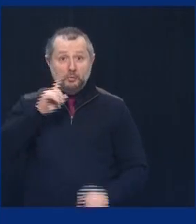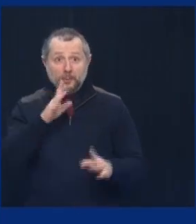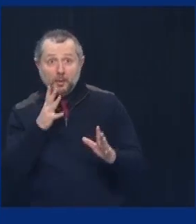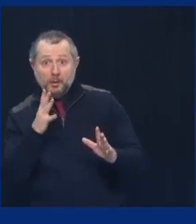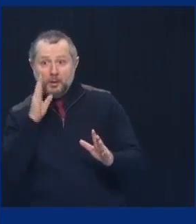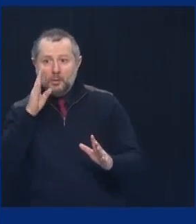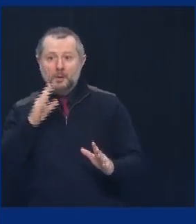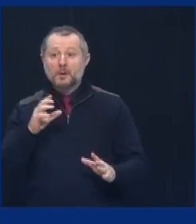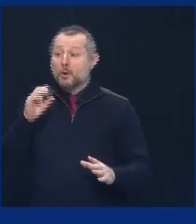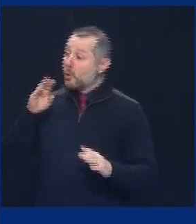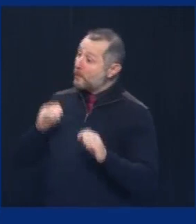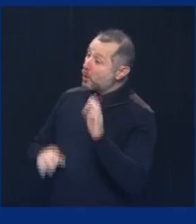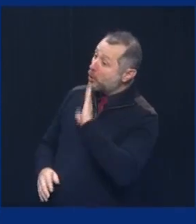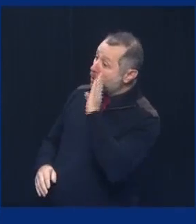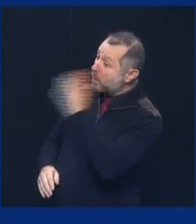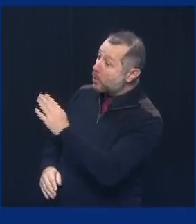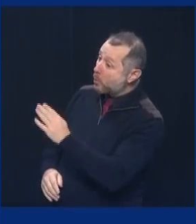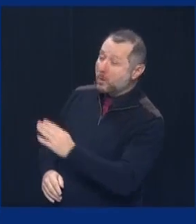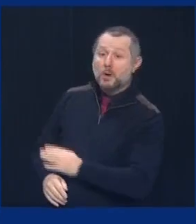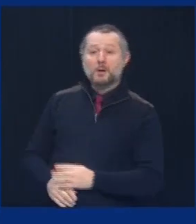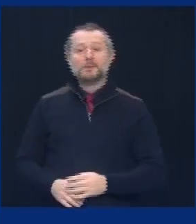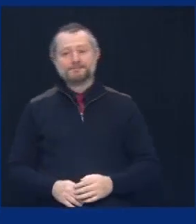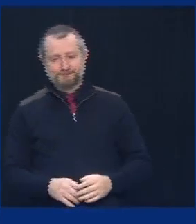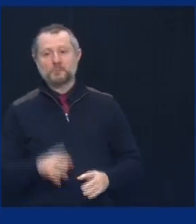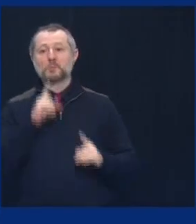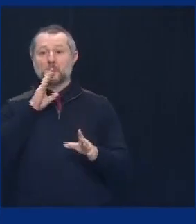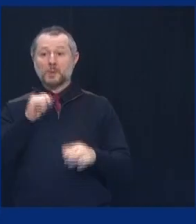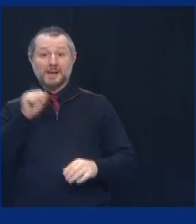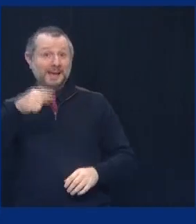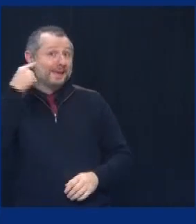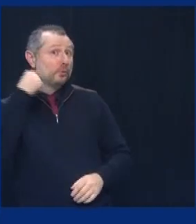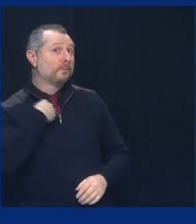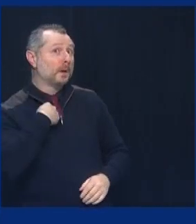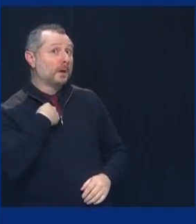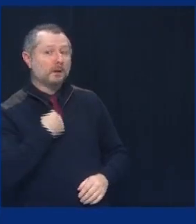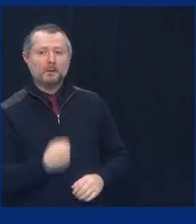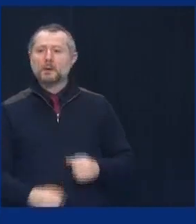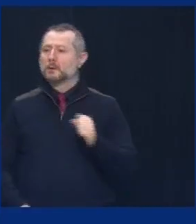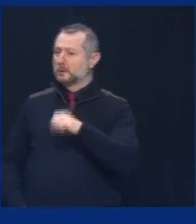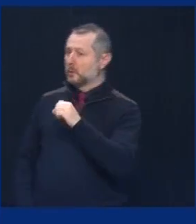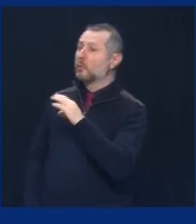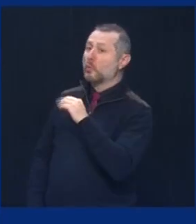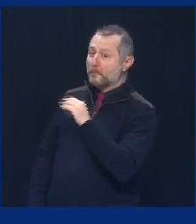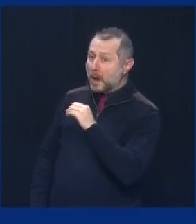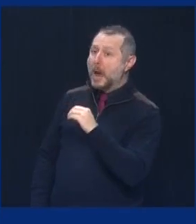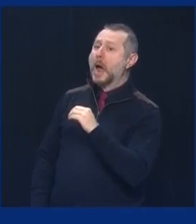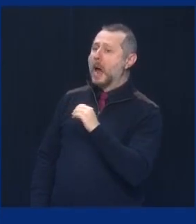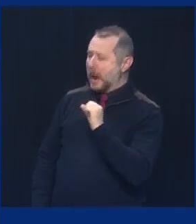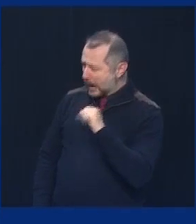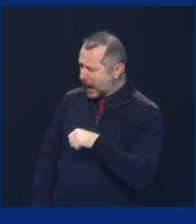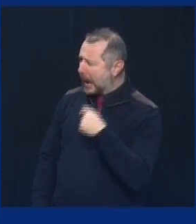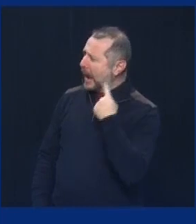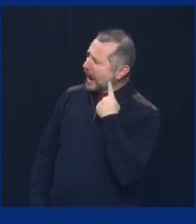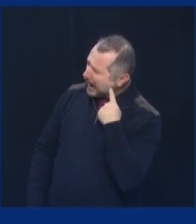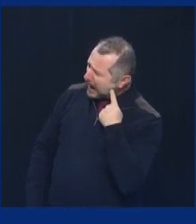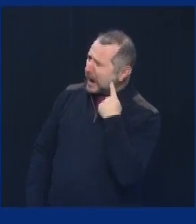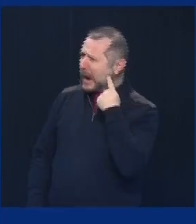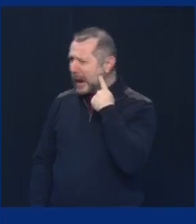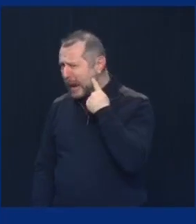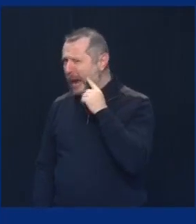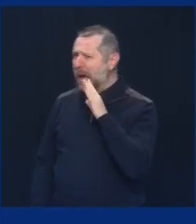Hello. Hi, Governor, can you hear me? I can hear you. We're having